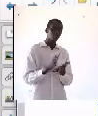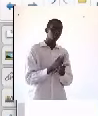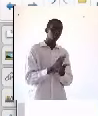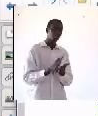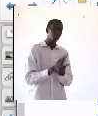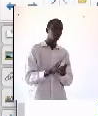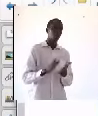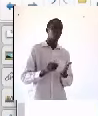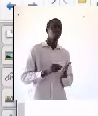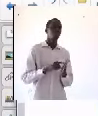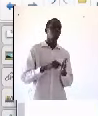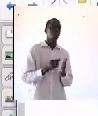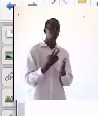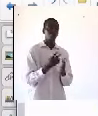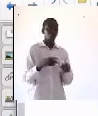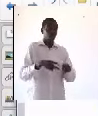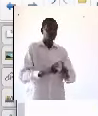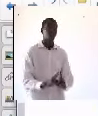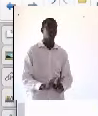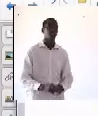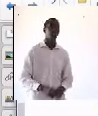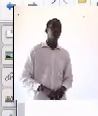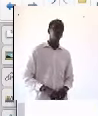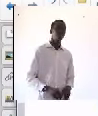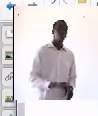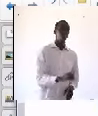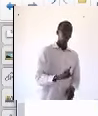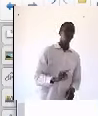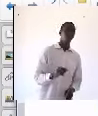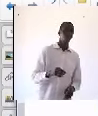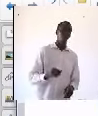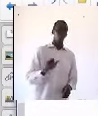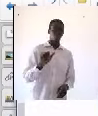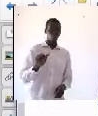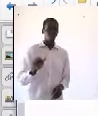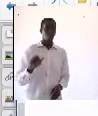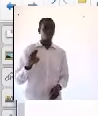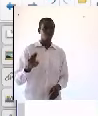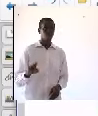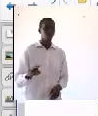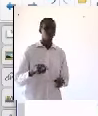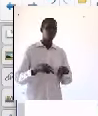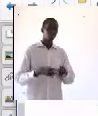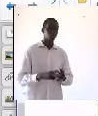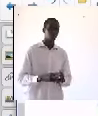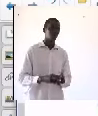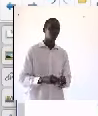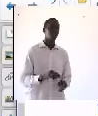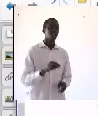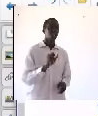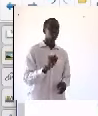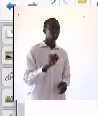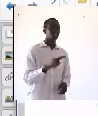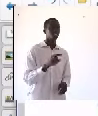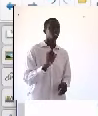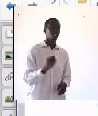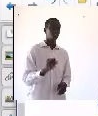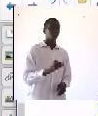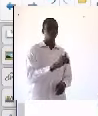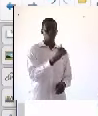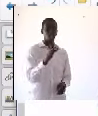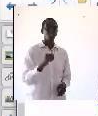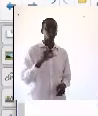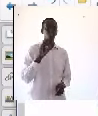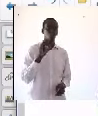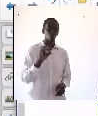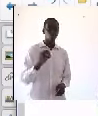is subdivided into two. These are the somatic nervous system and the automatic nervous system. That's the somatic nervous system